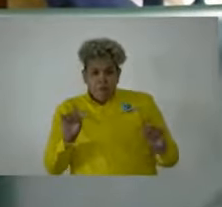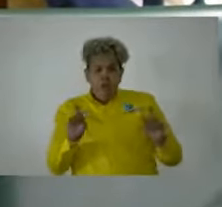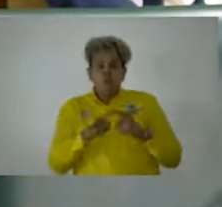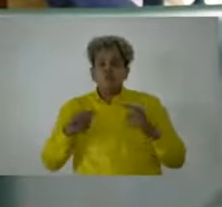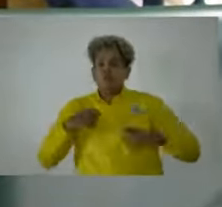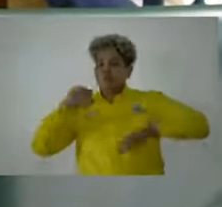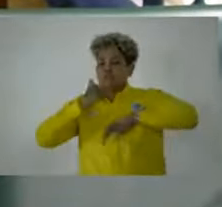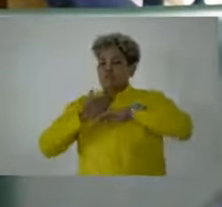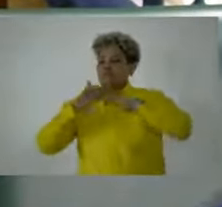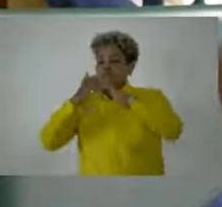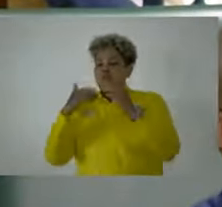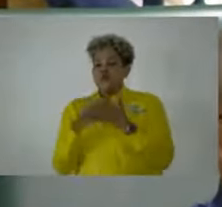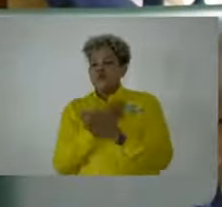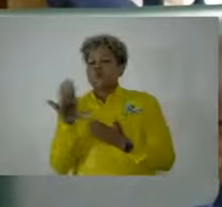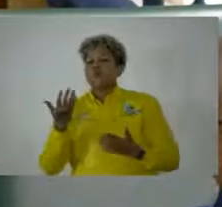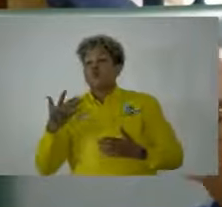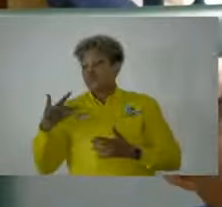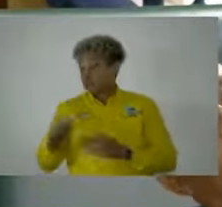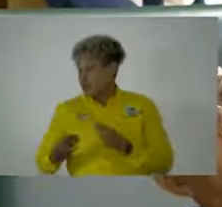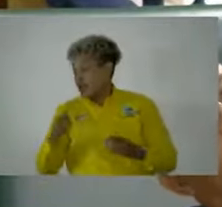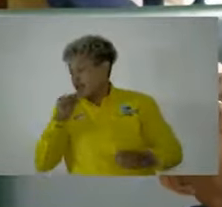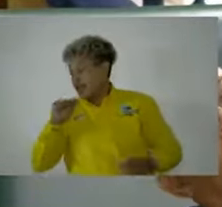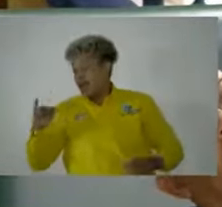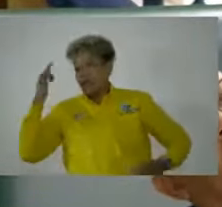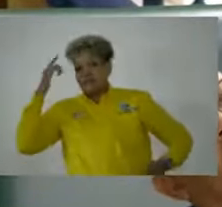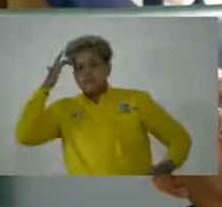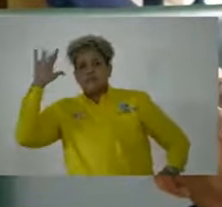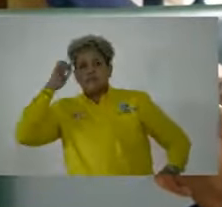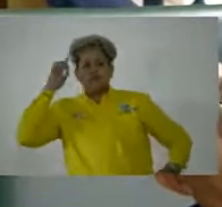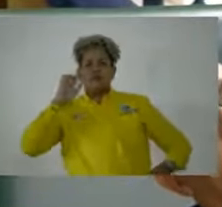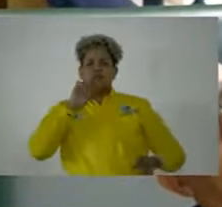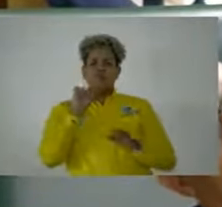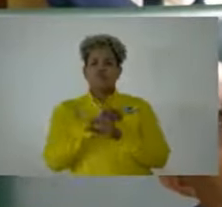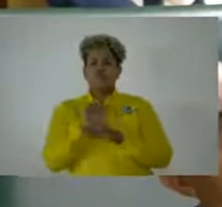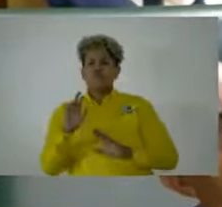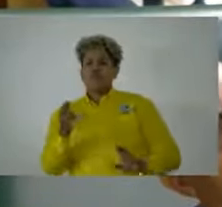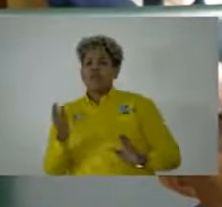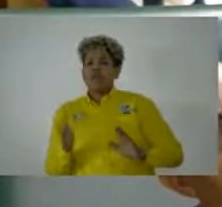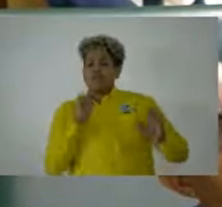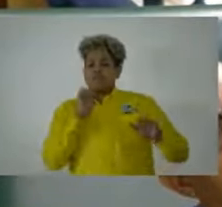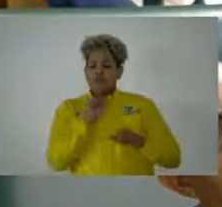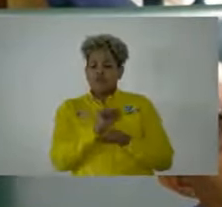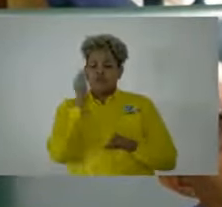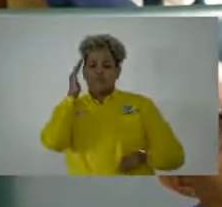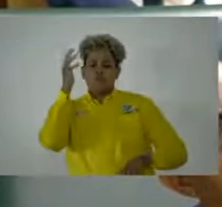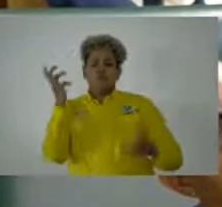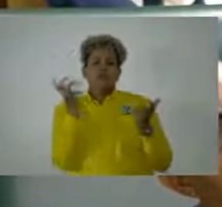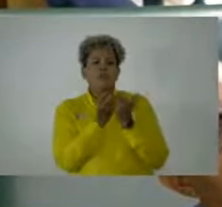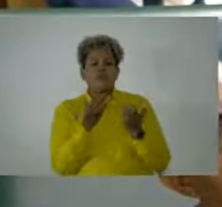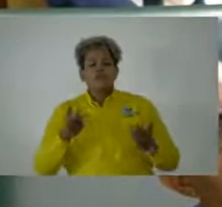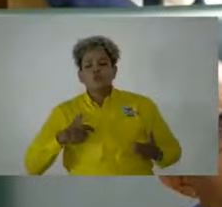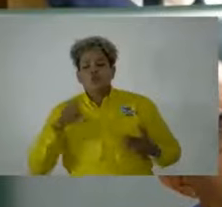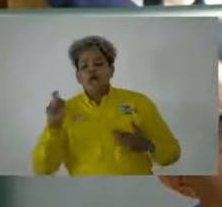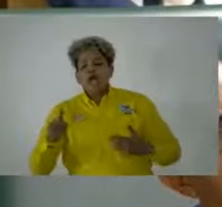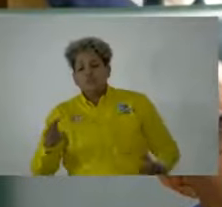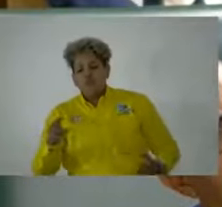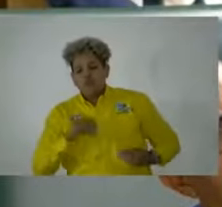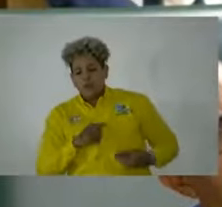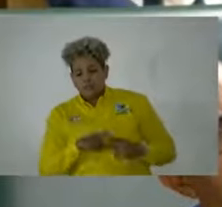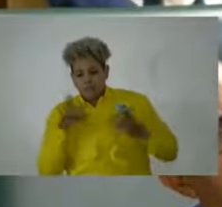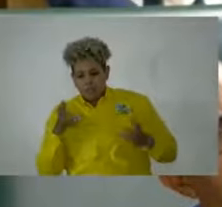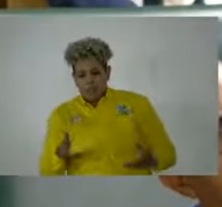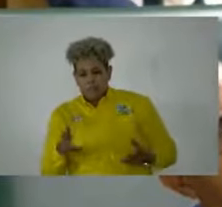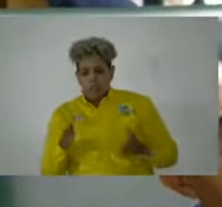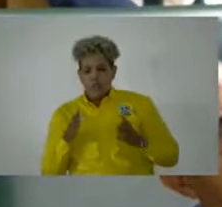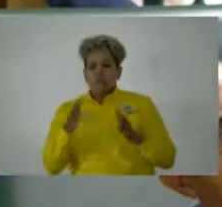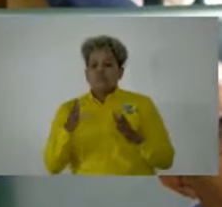generation of AI-savvy individuals who are well-prepared for the jobs of the future. We have to embrace the present in a